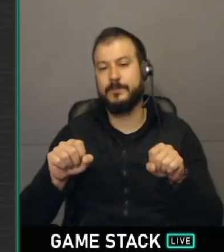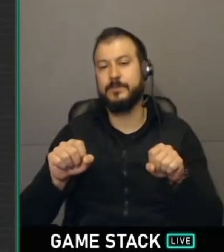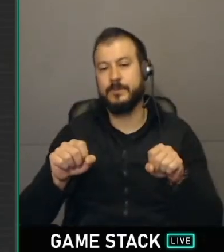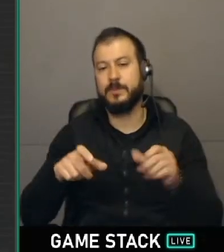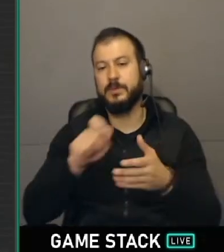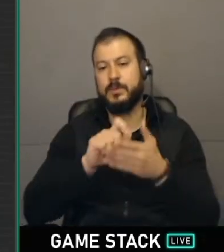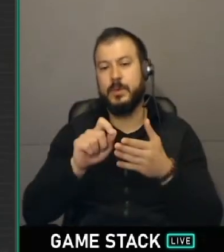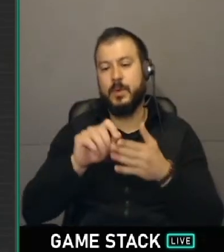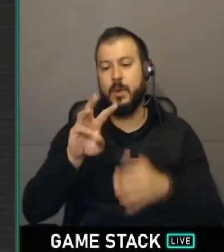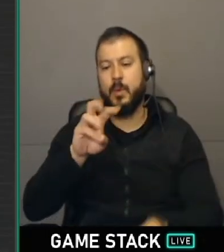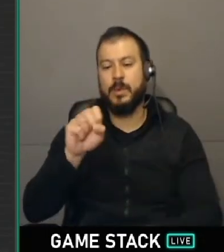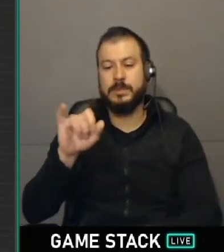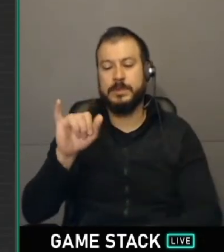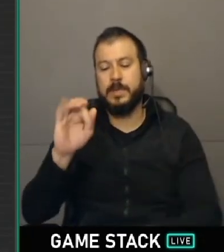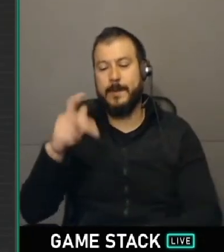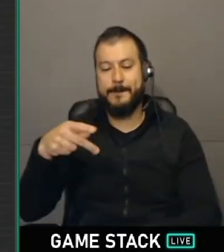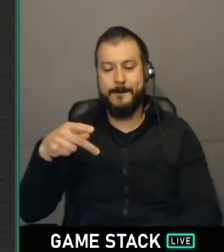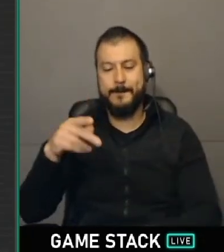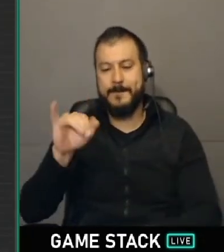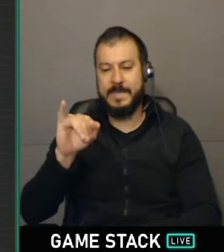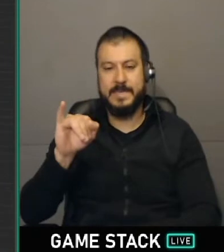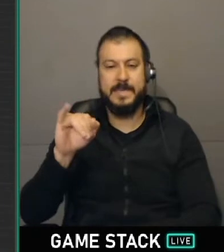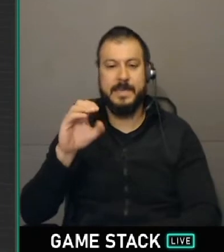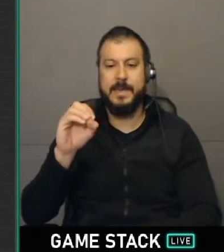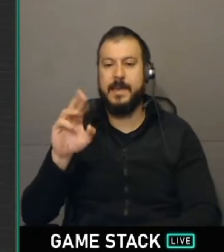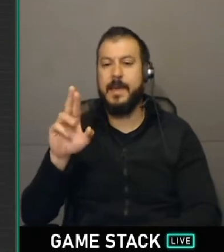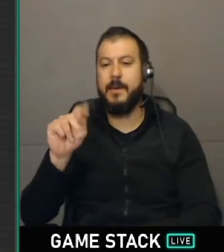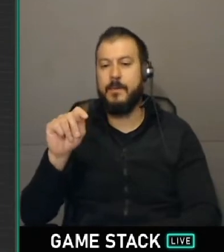Wasapi output.